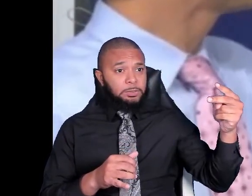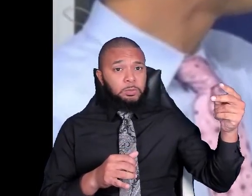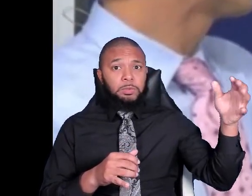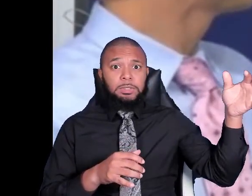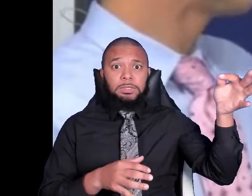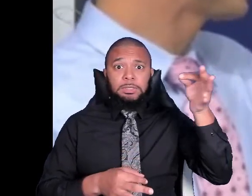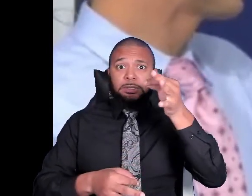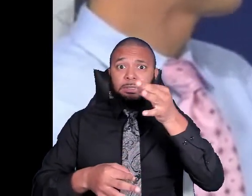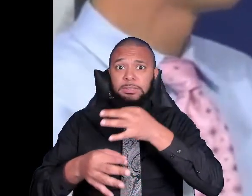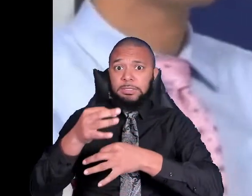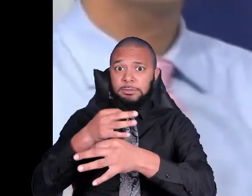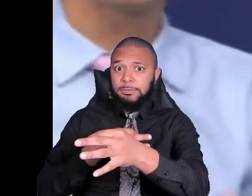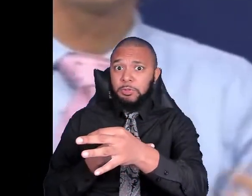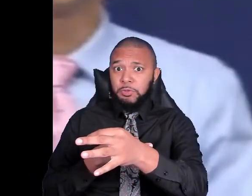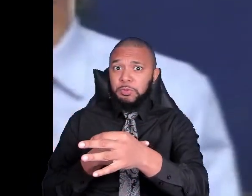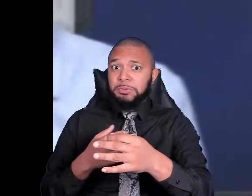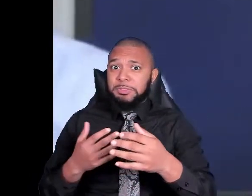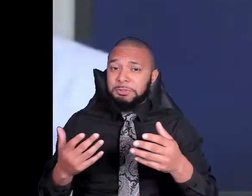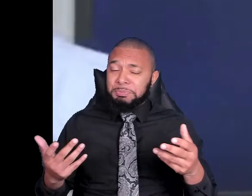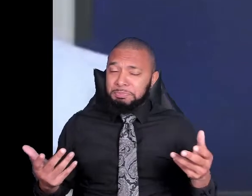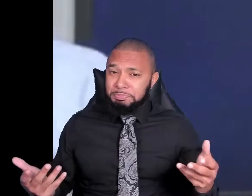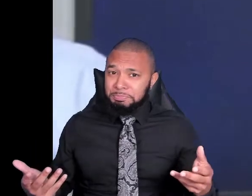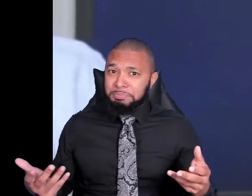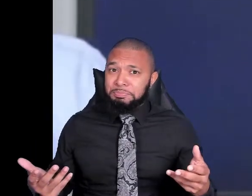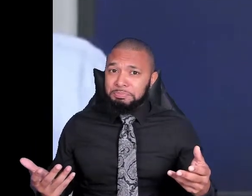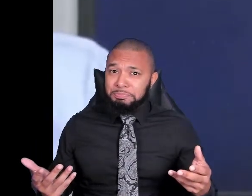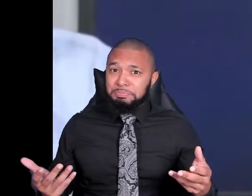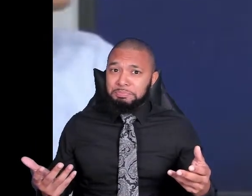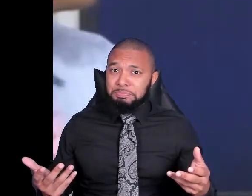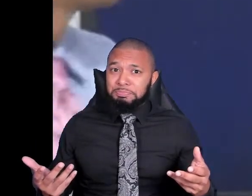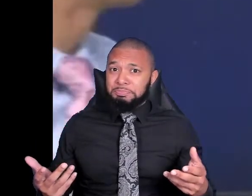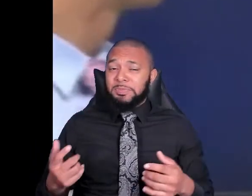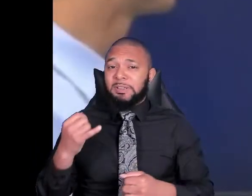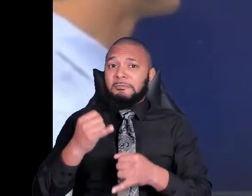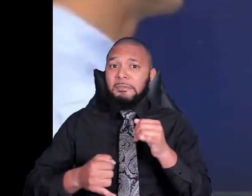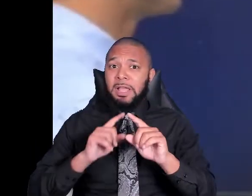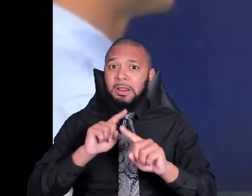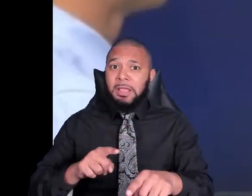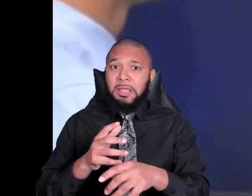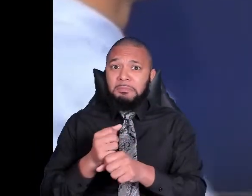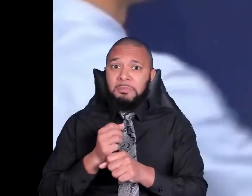of these equations, and we'll get the correct answer.